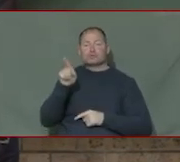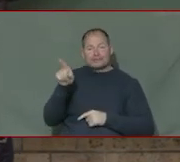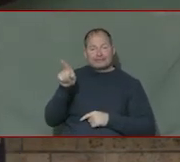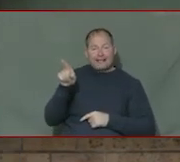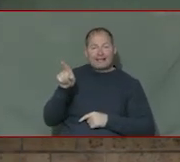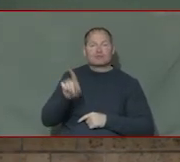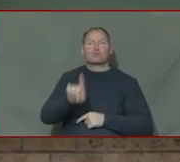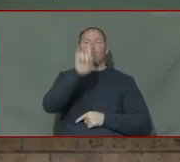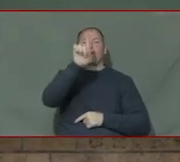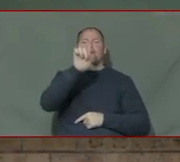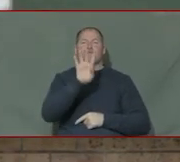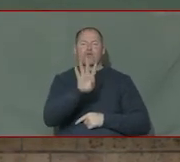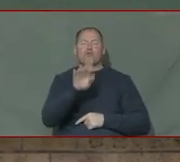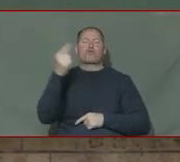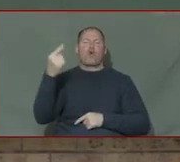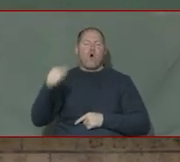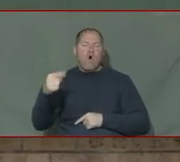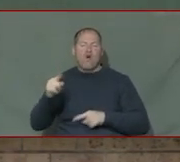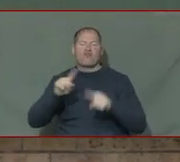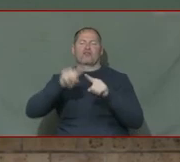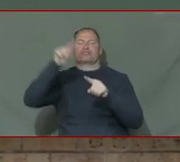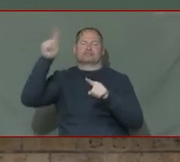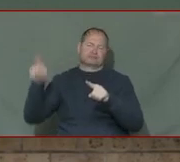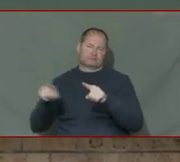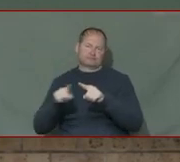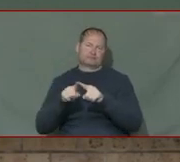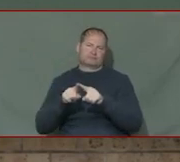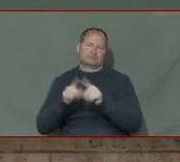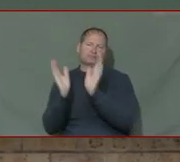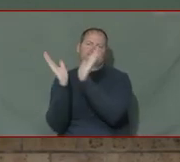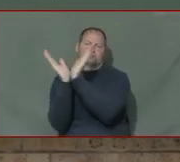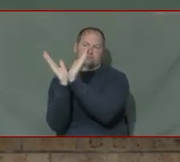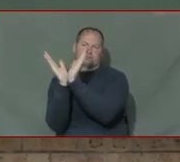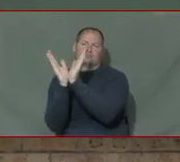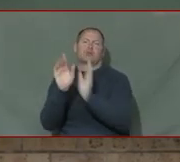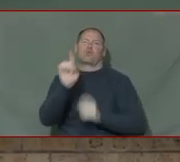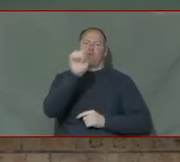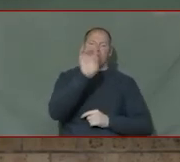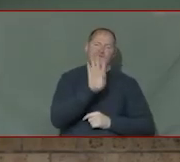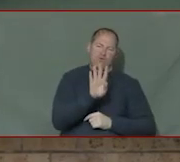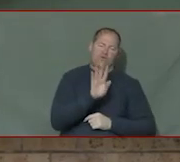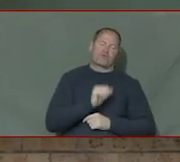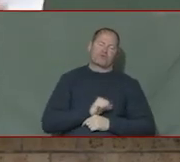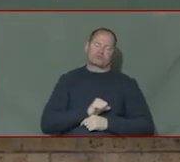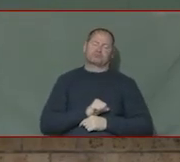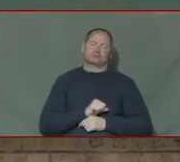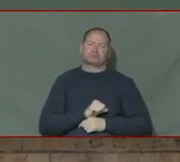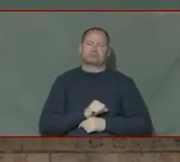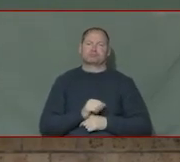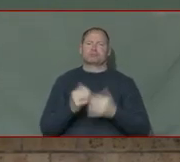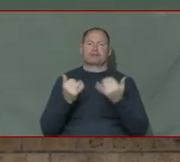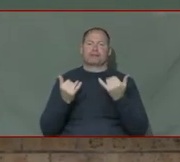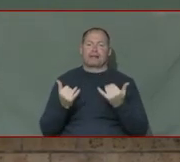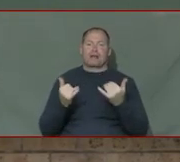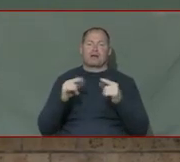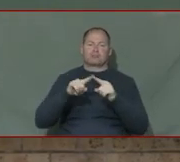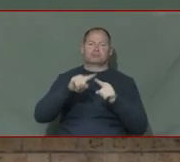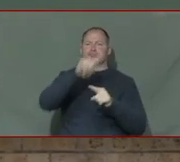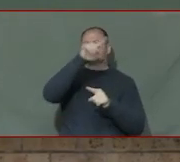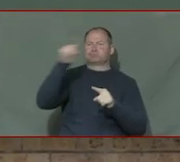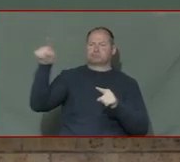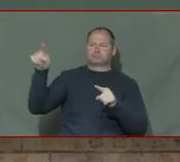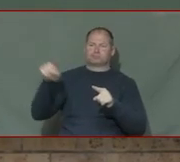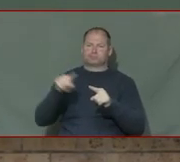a circle. So it's a quarter pi r squared. And the area of a triangle is half base times